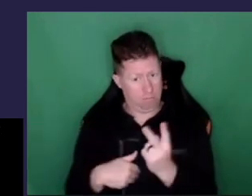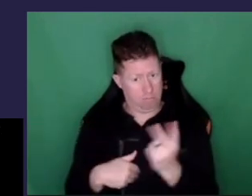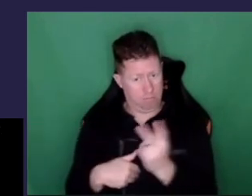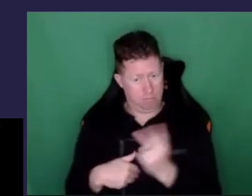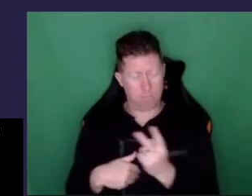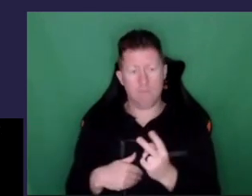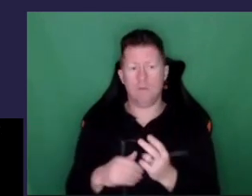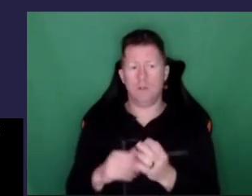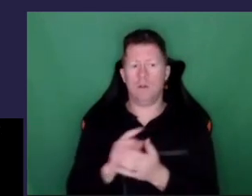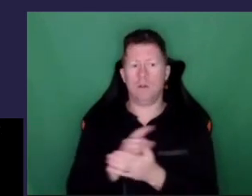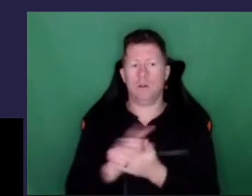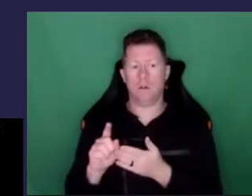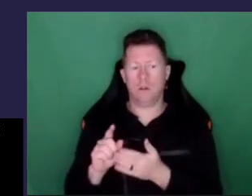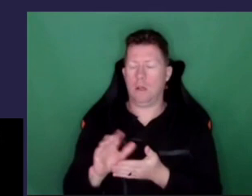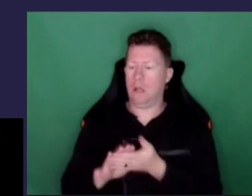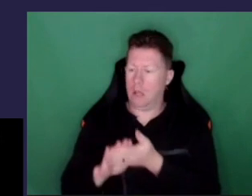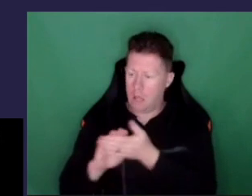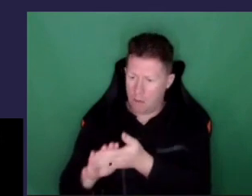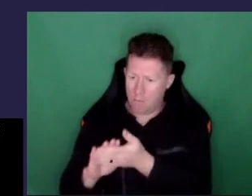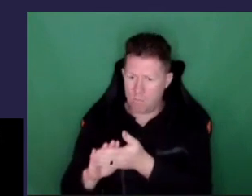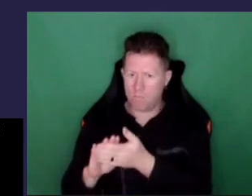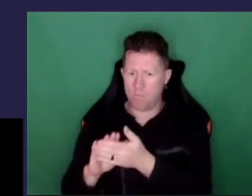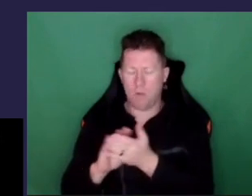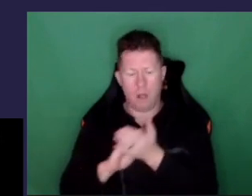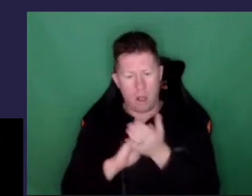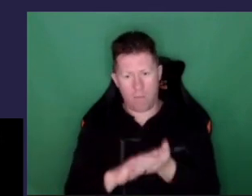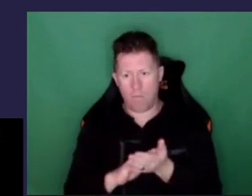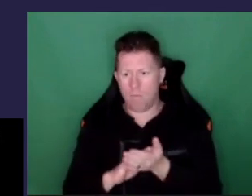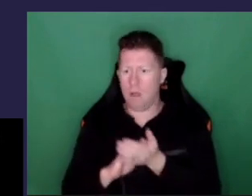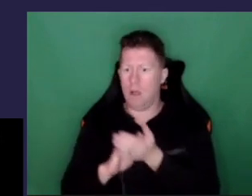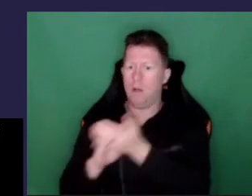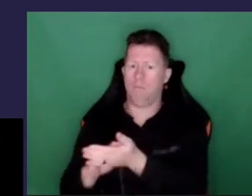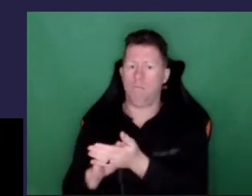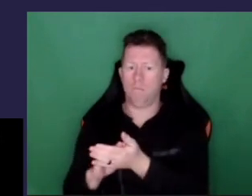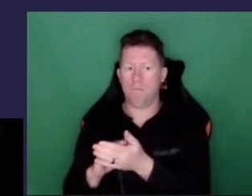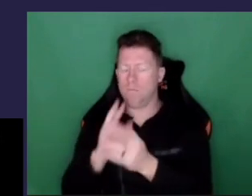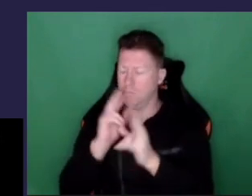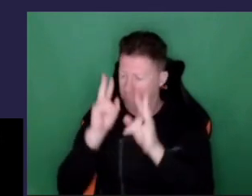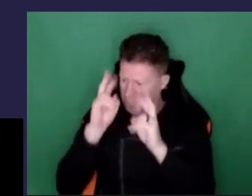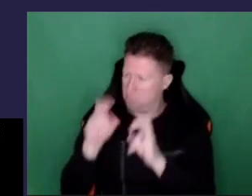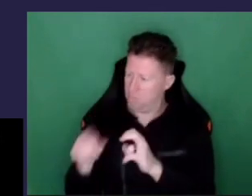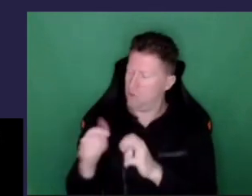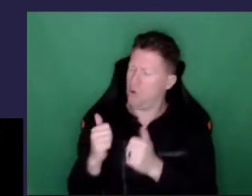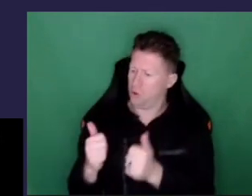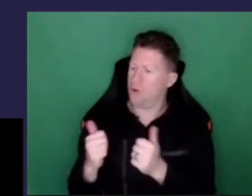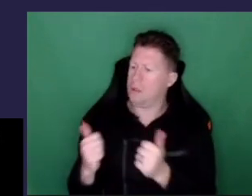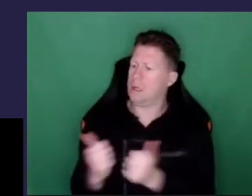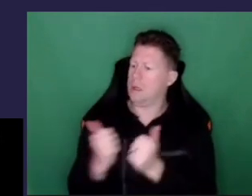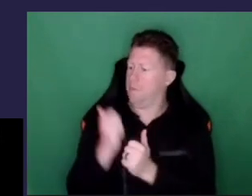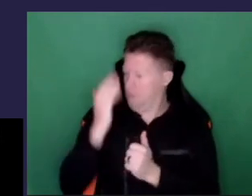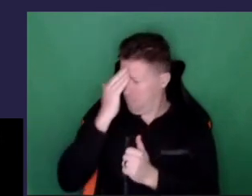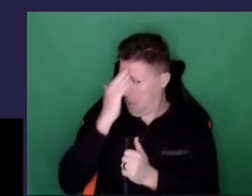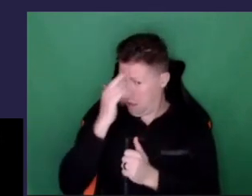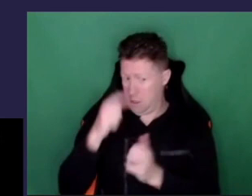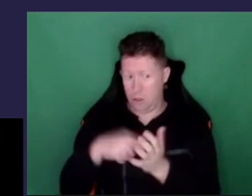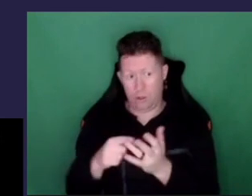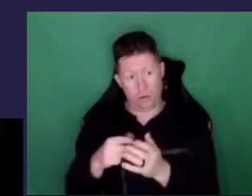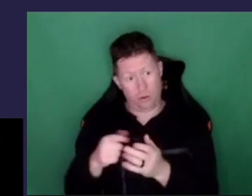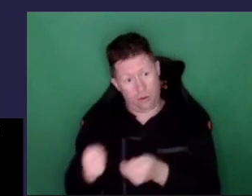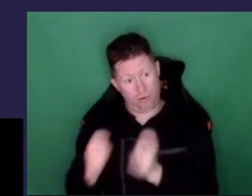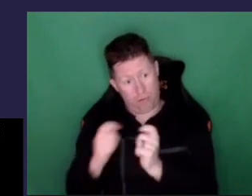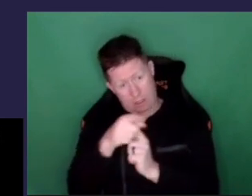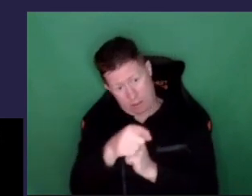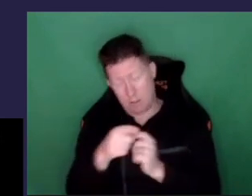Tanya has helped Heather be what I would call a good enough mother to raise now that little